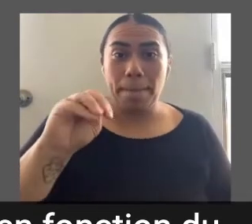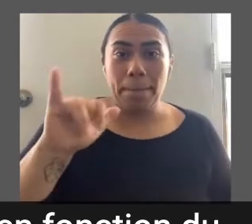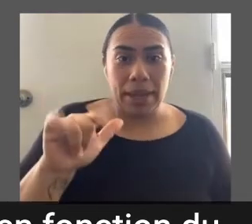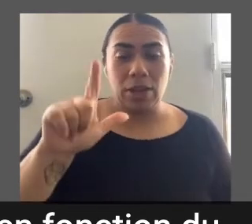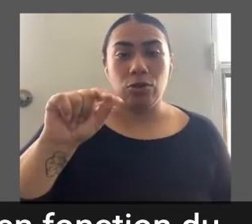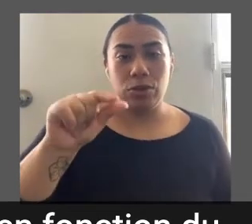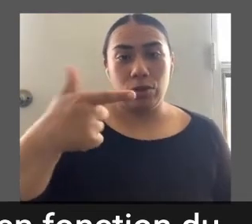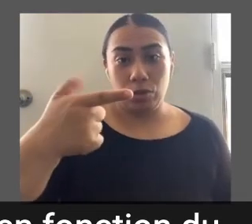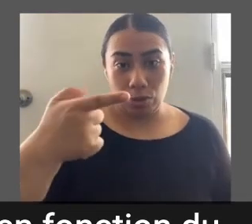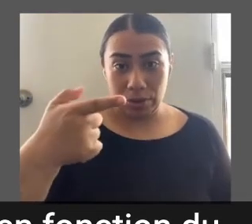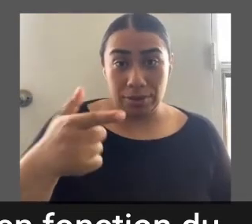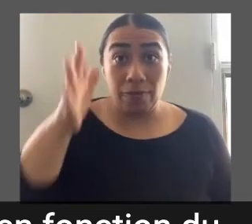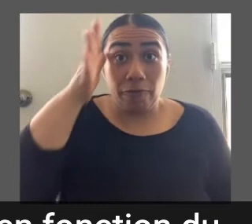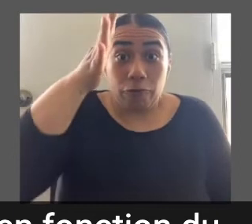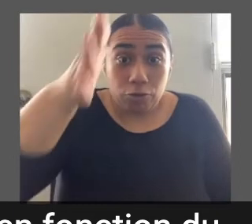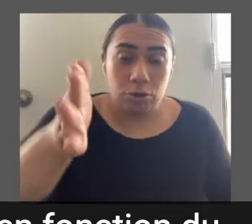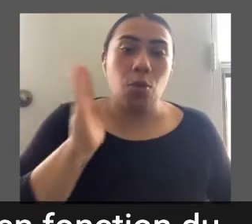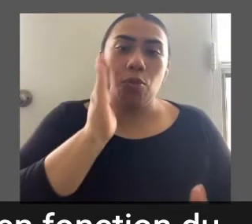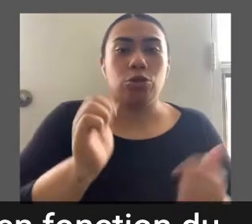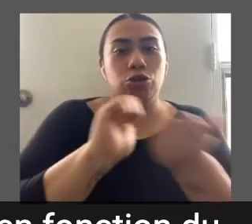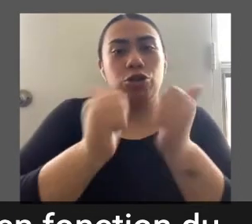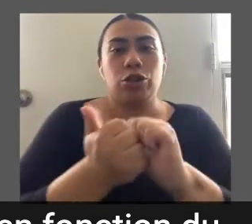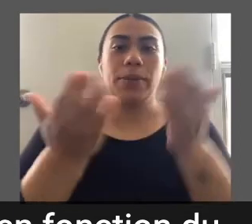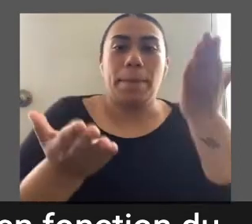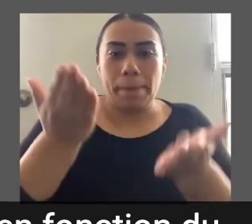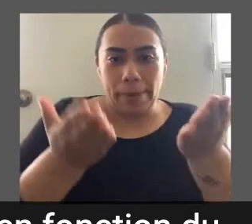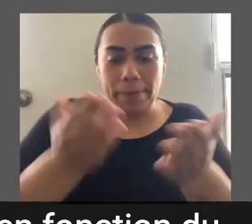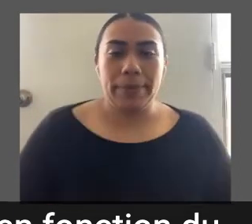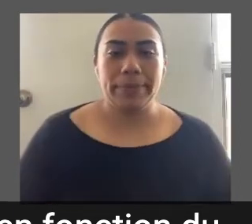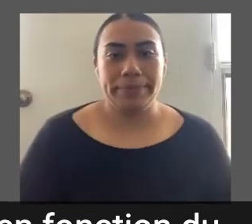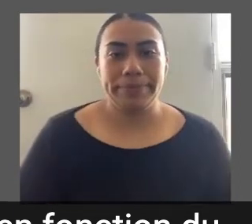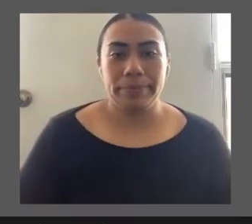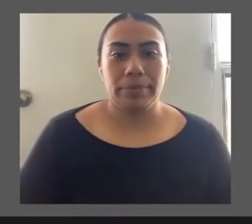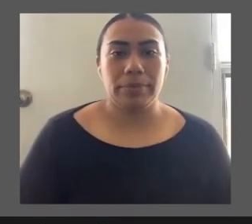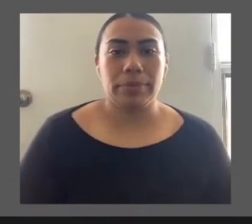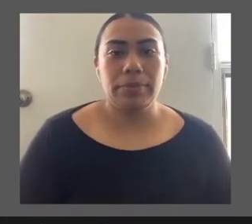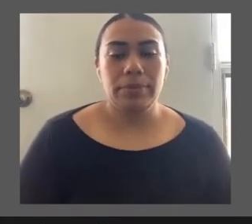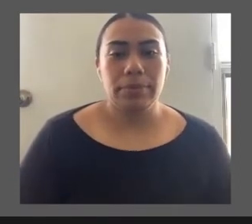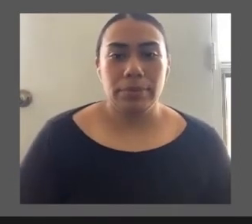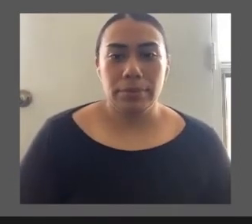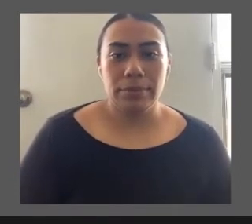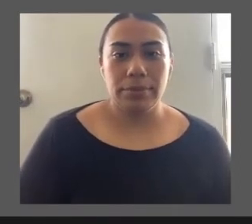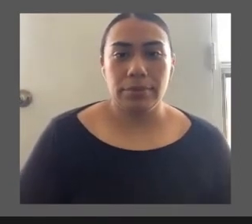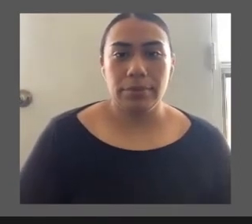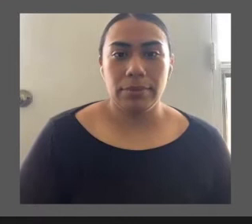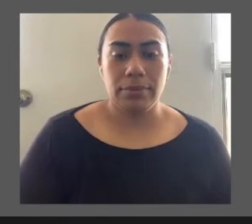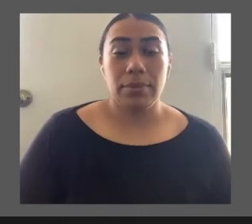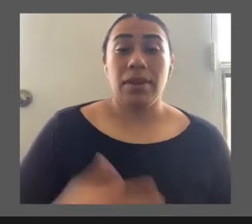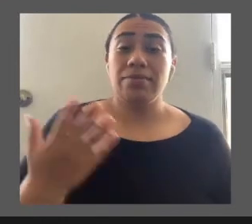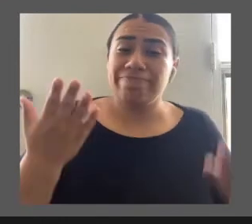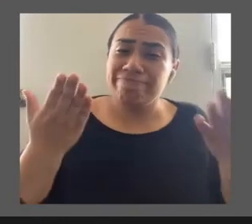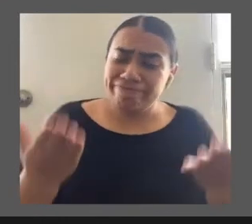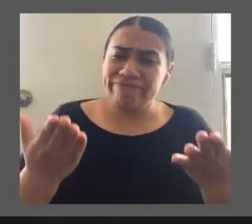available may vary and are subject to change depending on when you're watching this video. So how do I know which product is right for